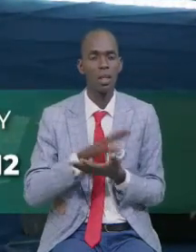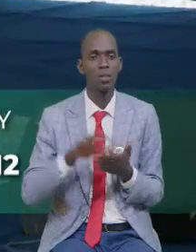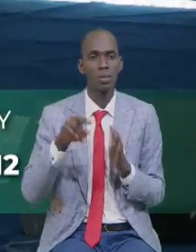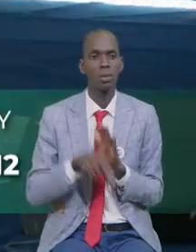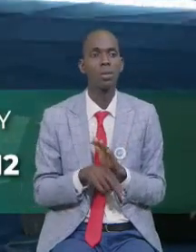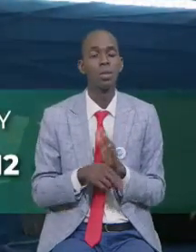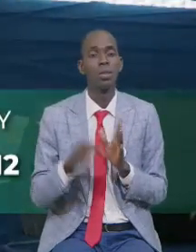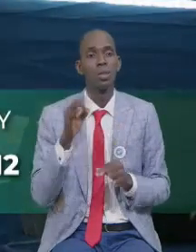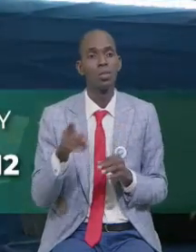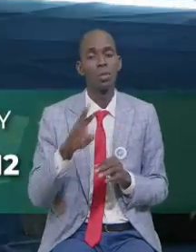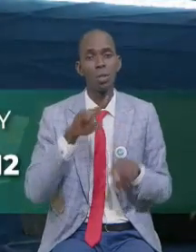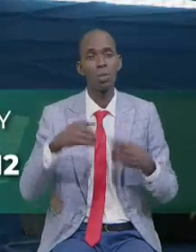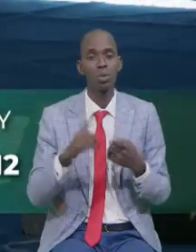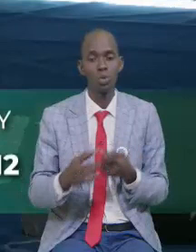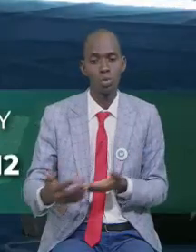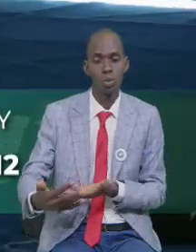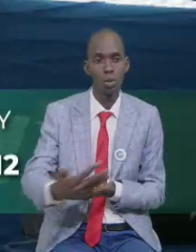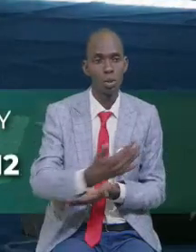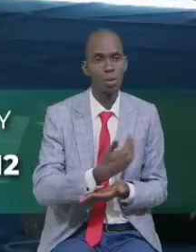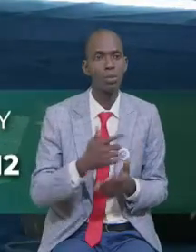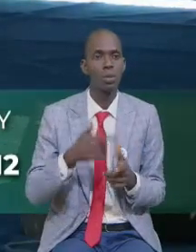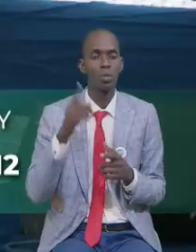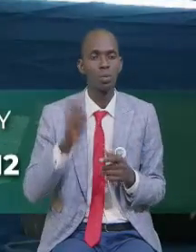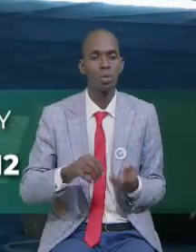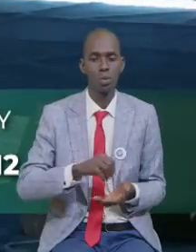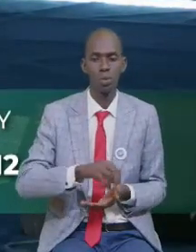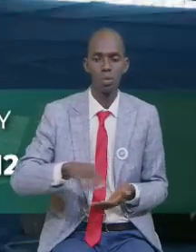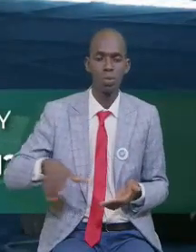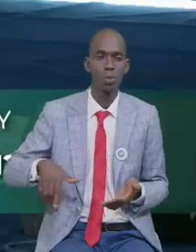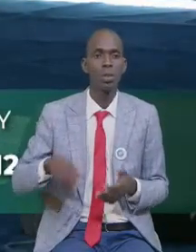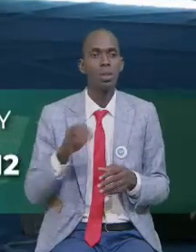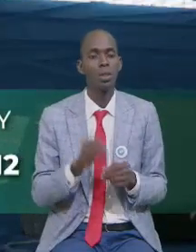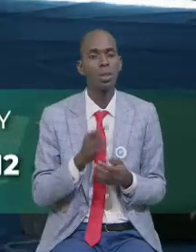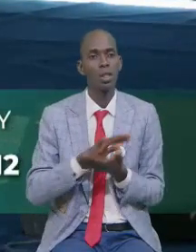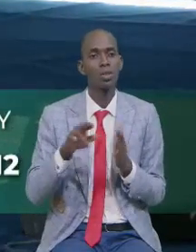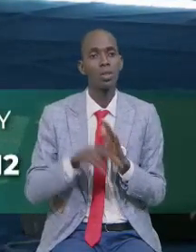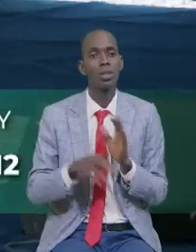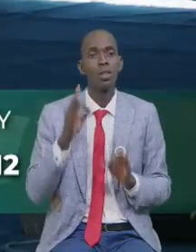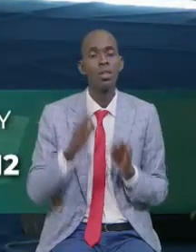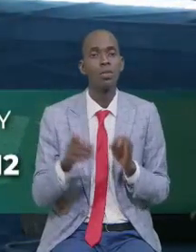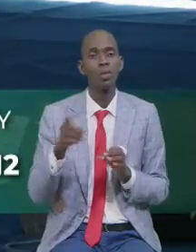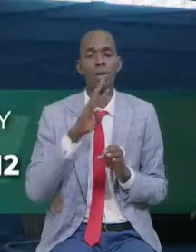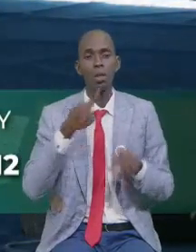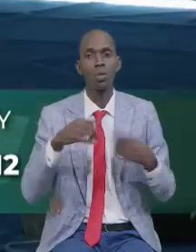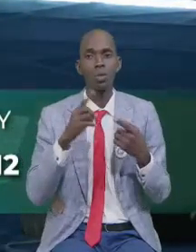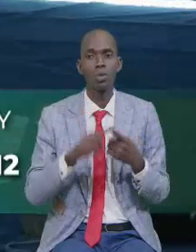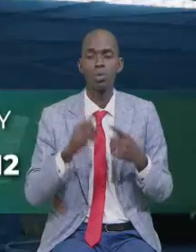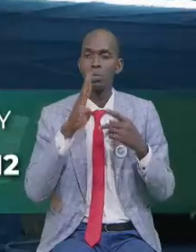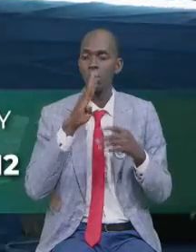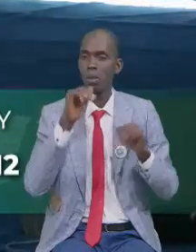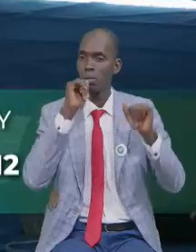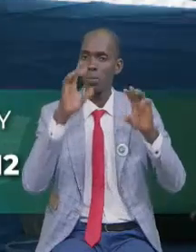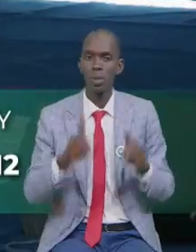to reap, sow in righteousness. If it's going to be prospered by the Lord,